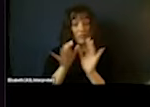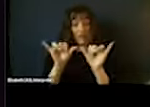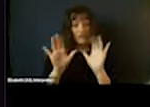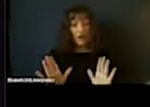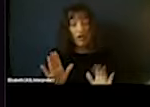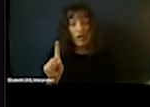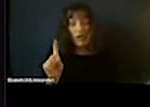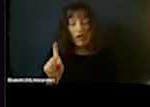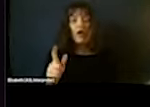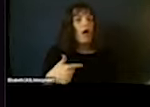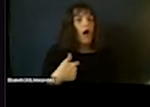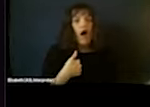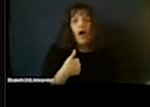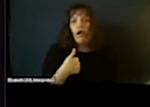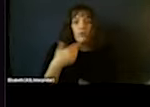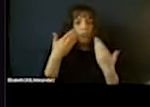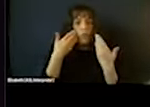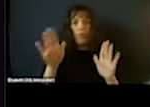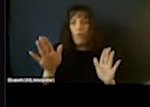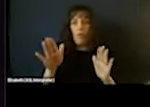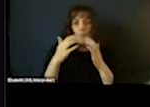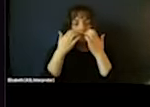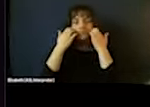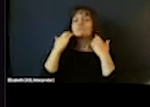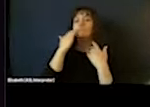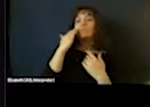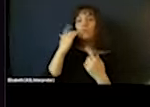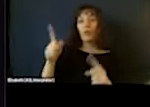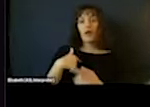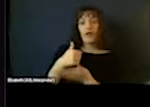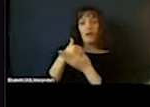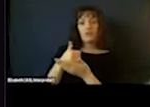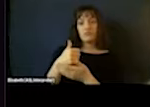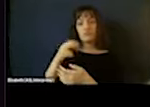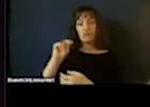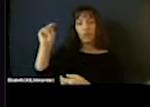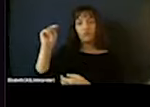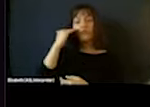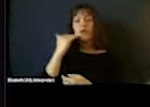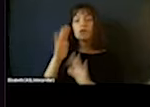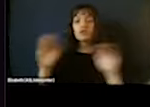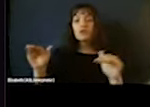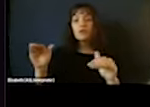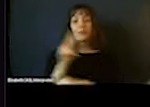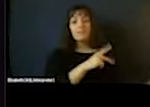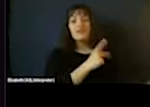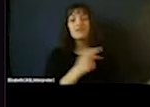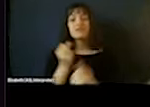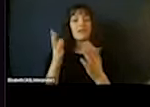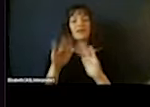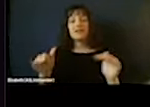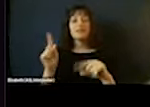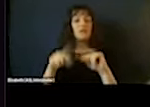cannot be sure because when I help North Korean children and patients, a lot of kids cannot go to the school. A lot of